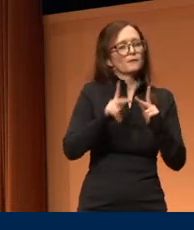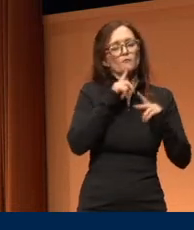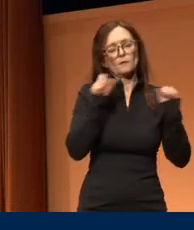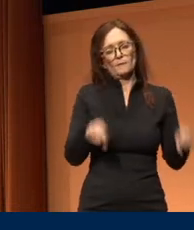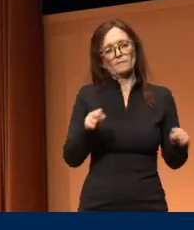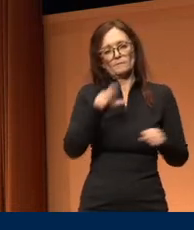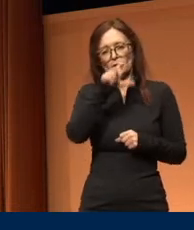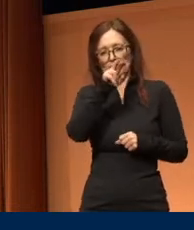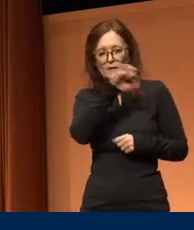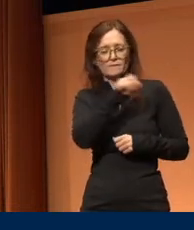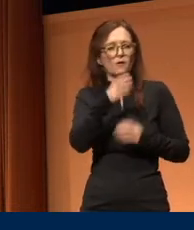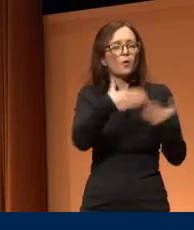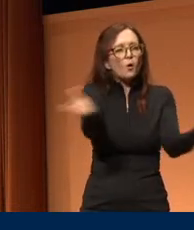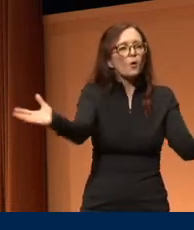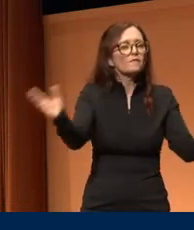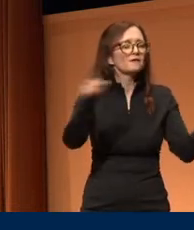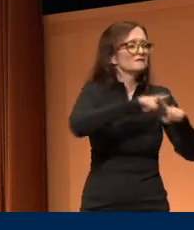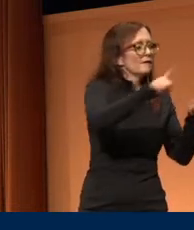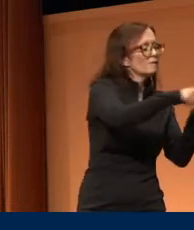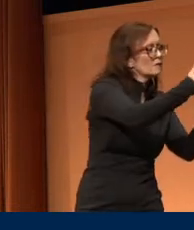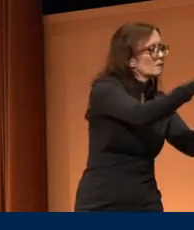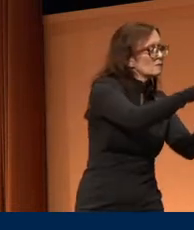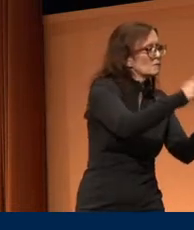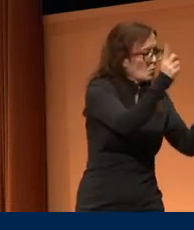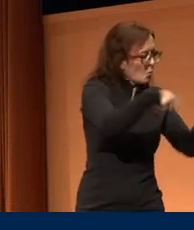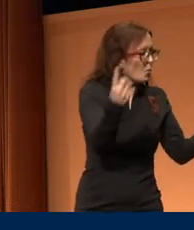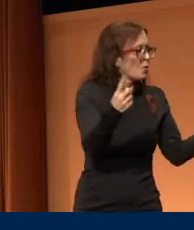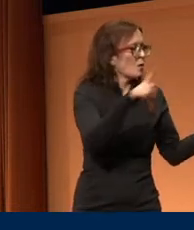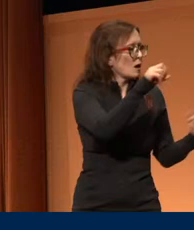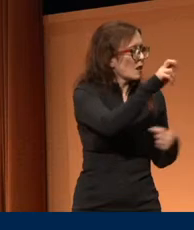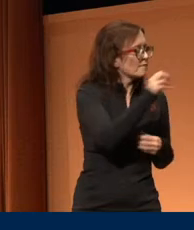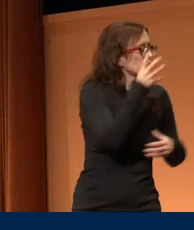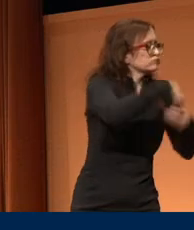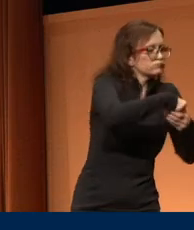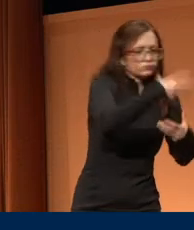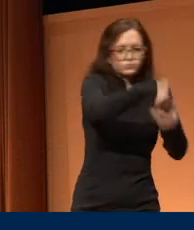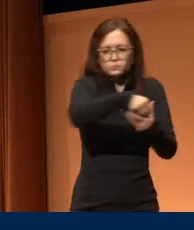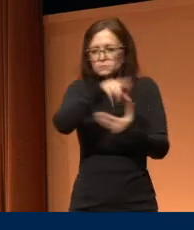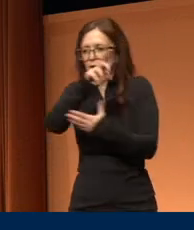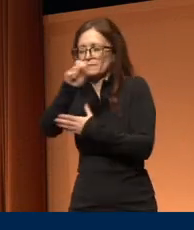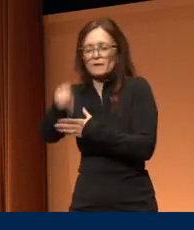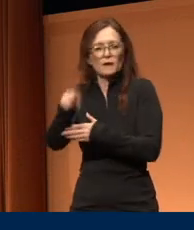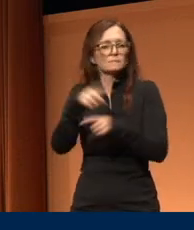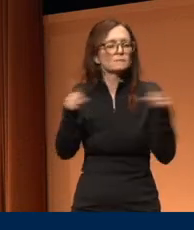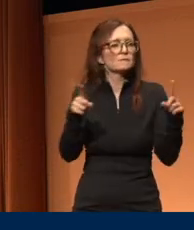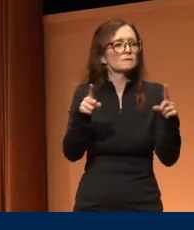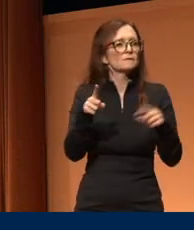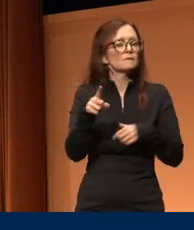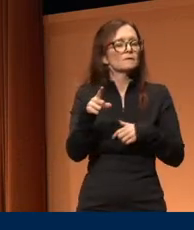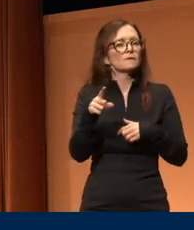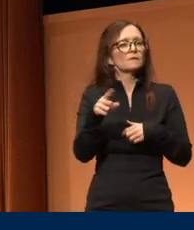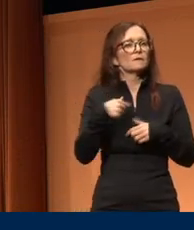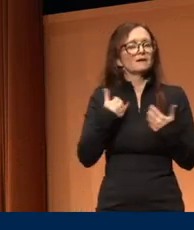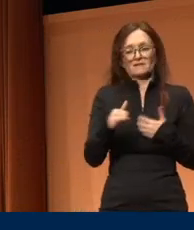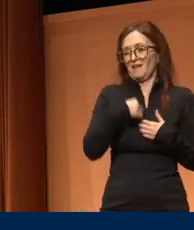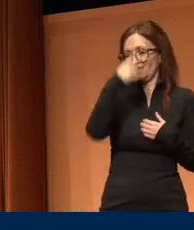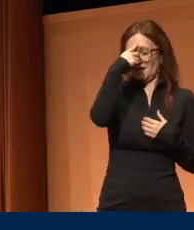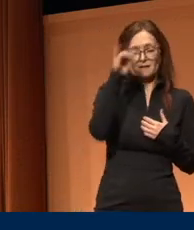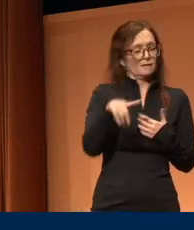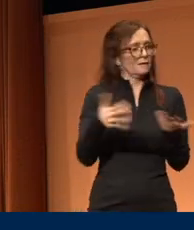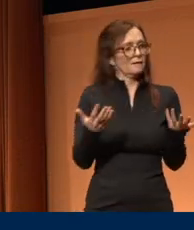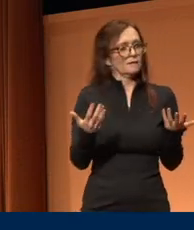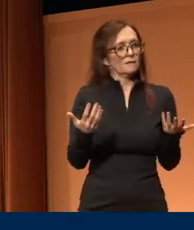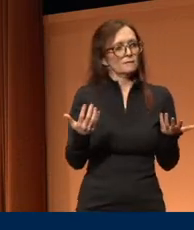possibility of love across many divides. The evidence I have for this claim is more limited as well as indirect, but still I think